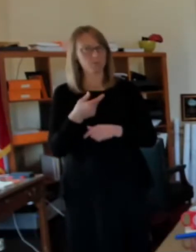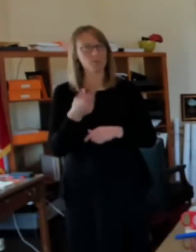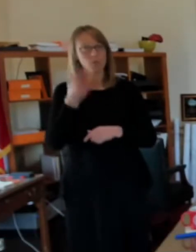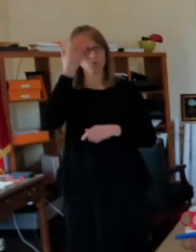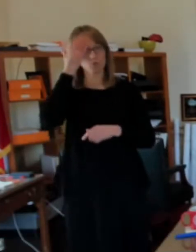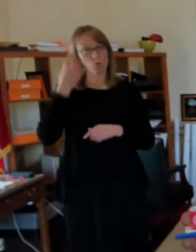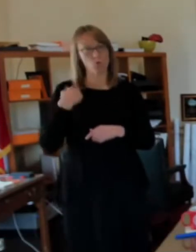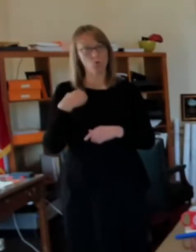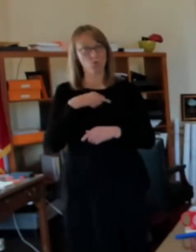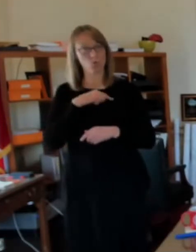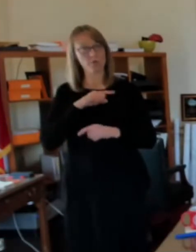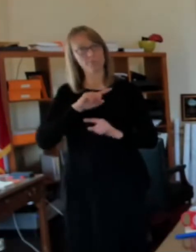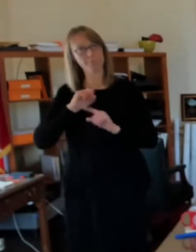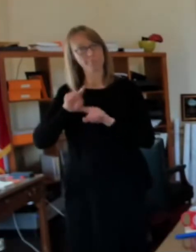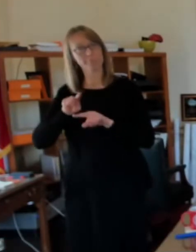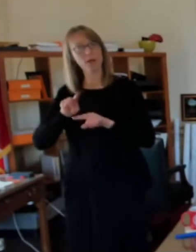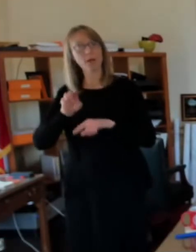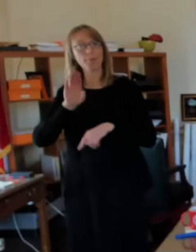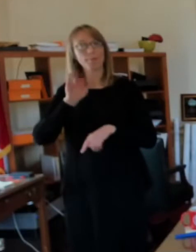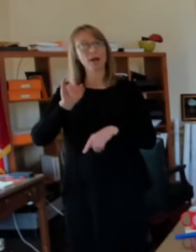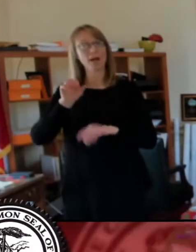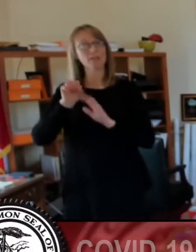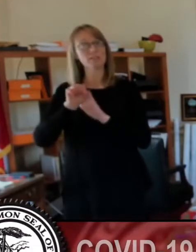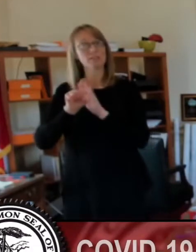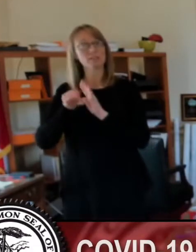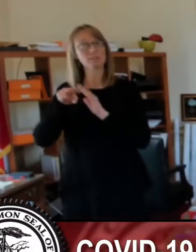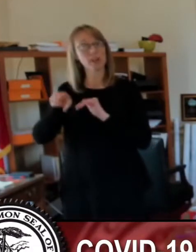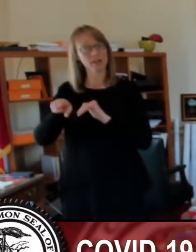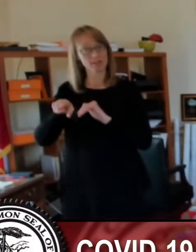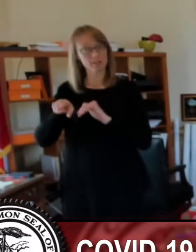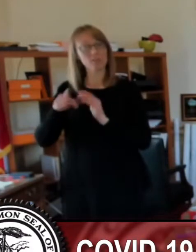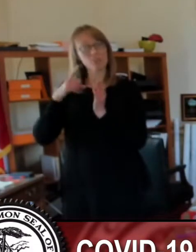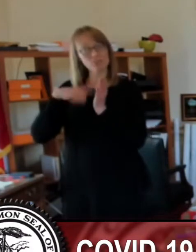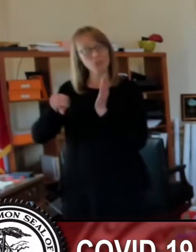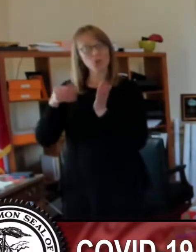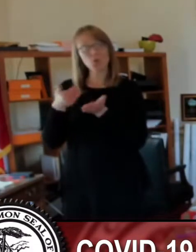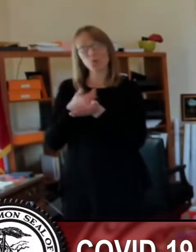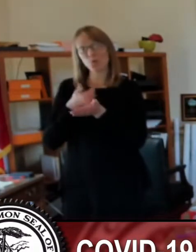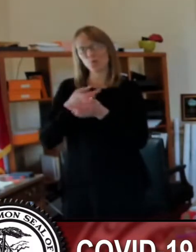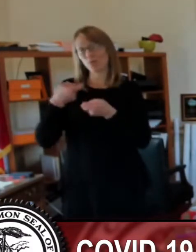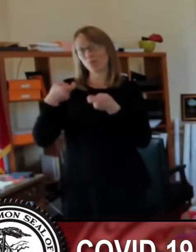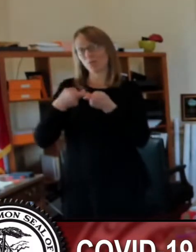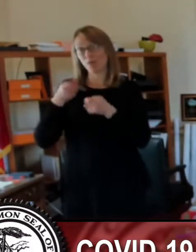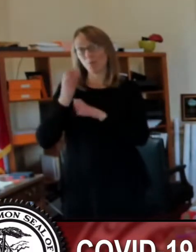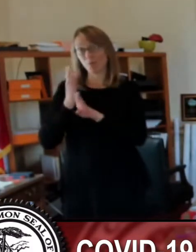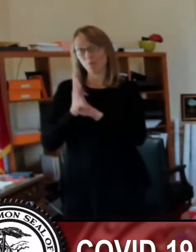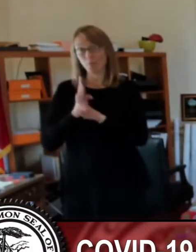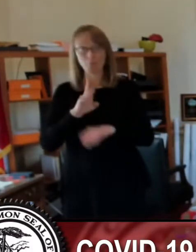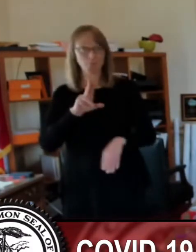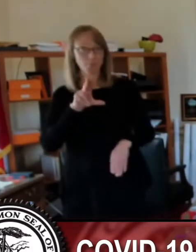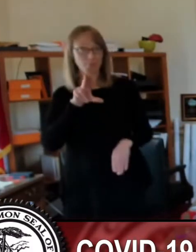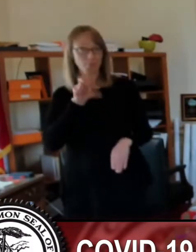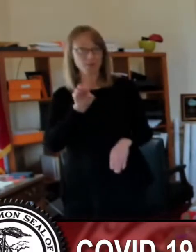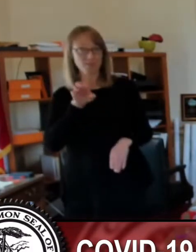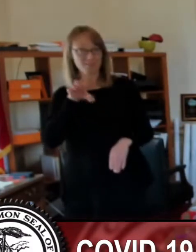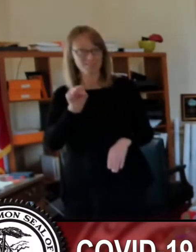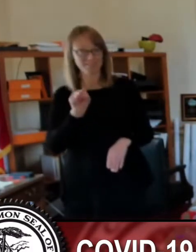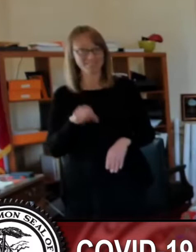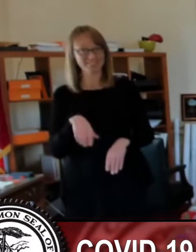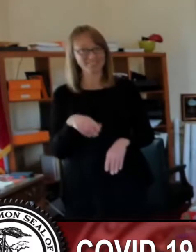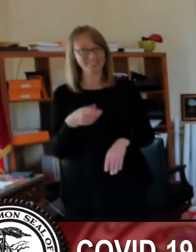Bi-State taking a look of the new at the new electric buses. So that was a bit of a field